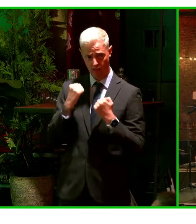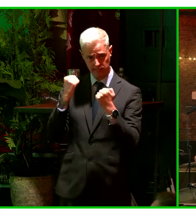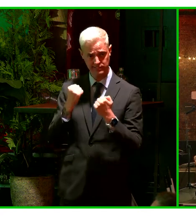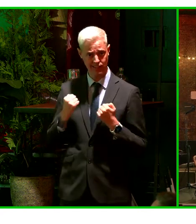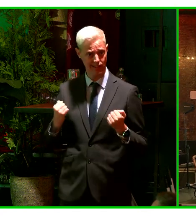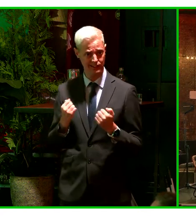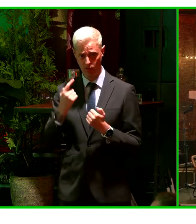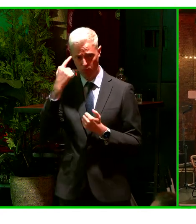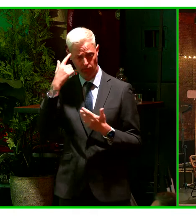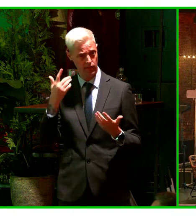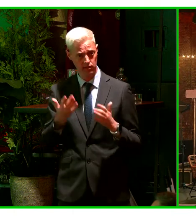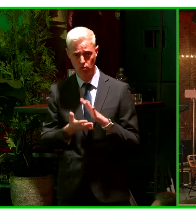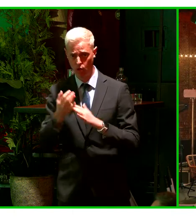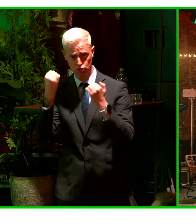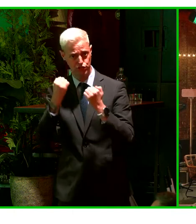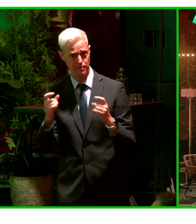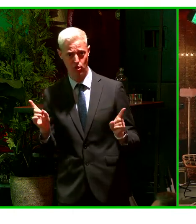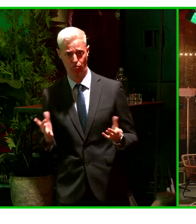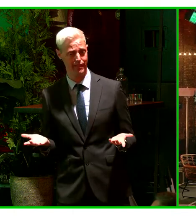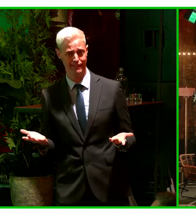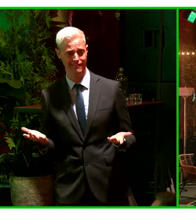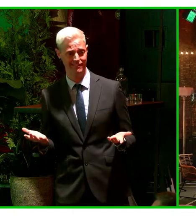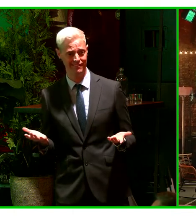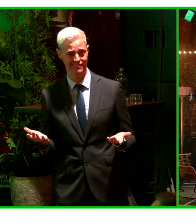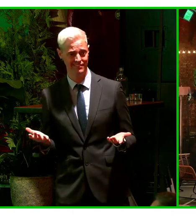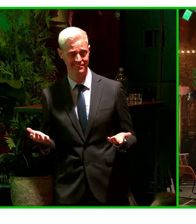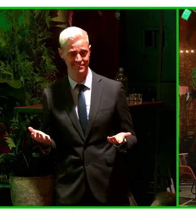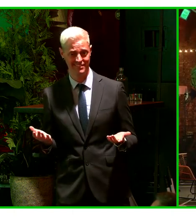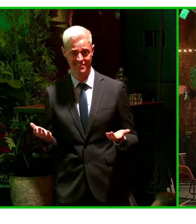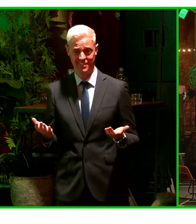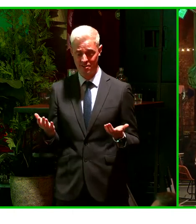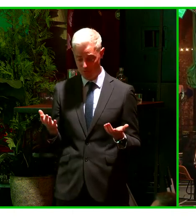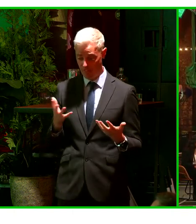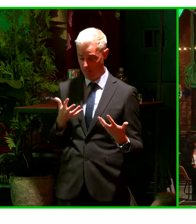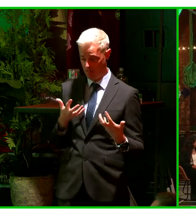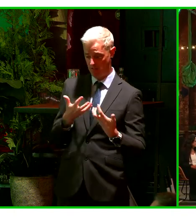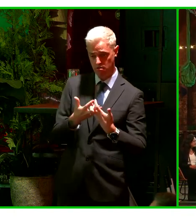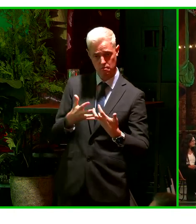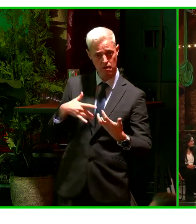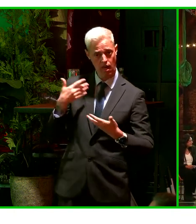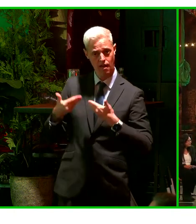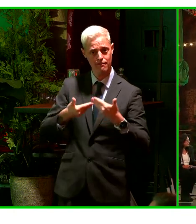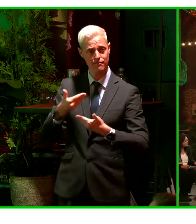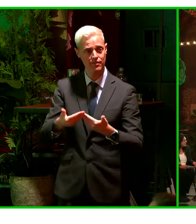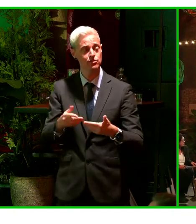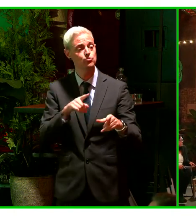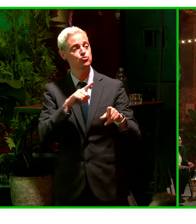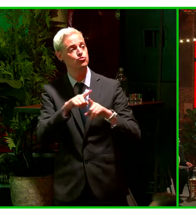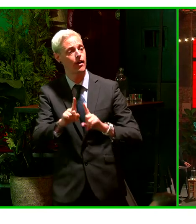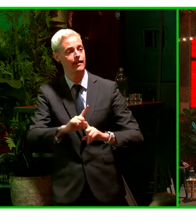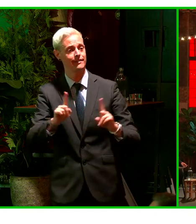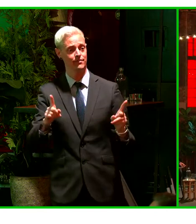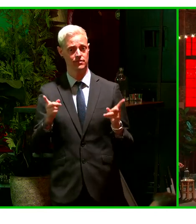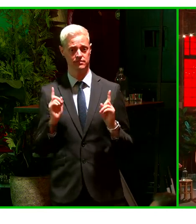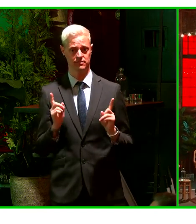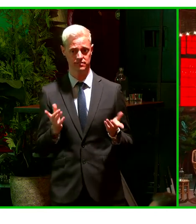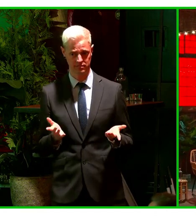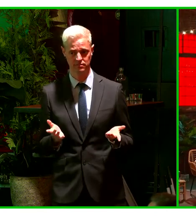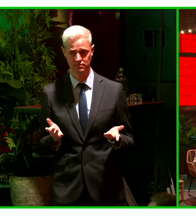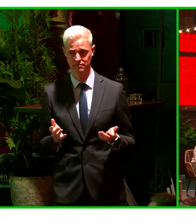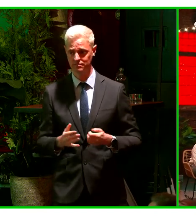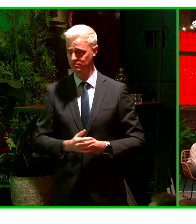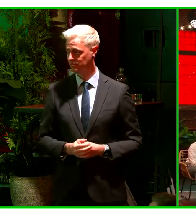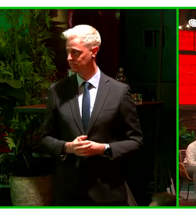it. I don't go to a gym. And that build it into my life. So trying doing something different. And right now, I would